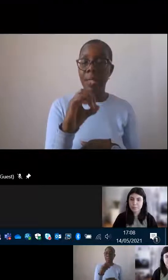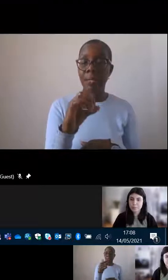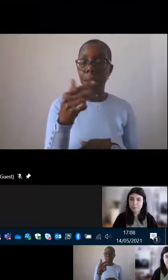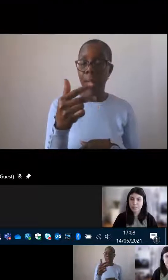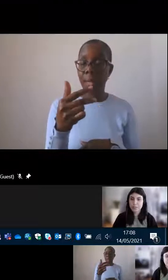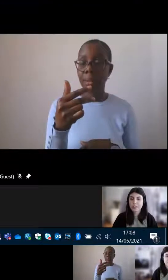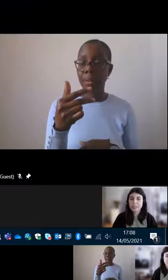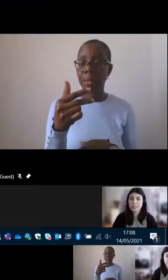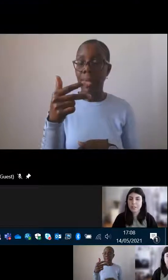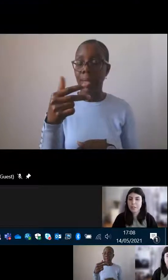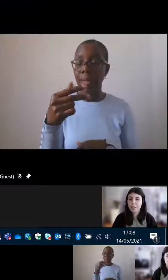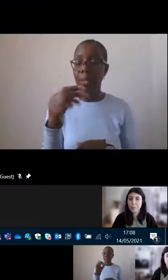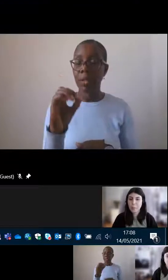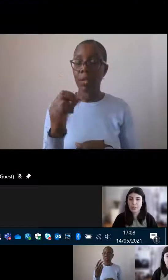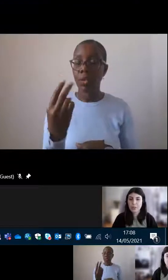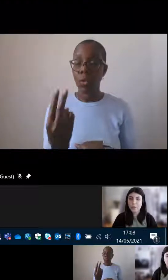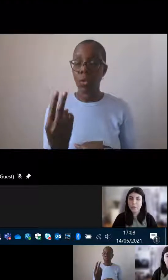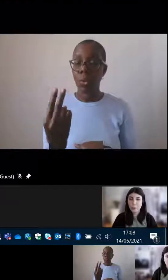802